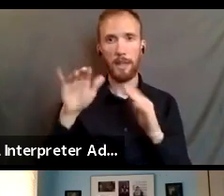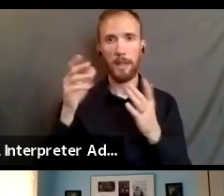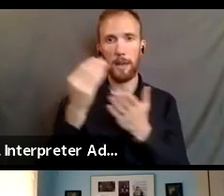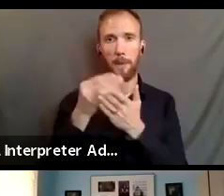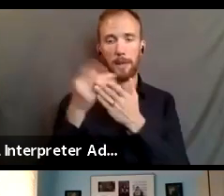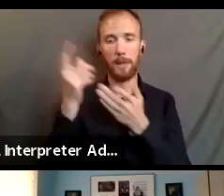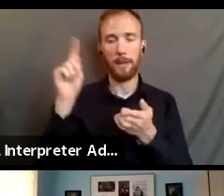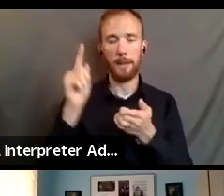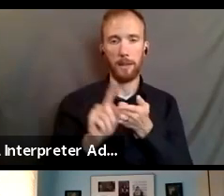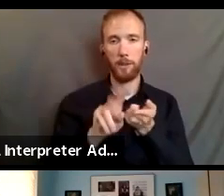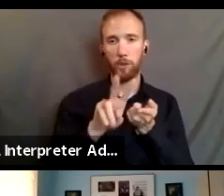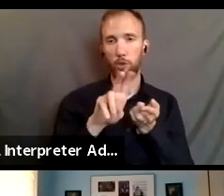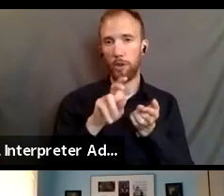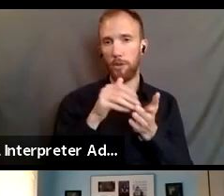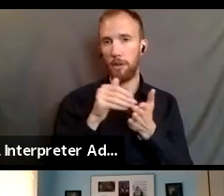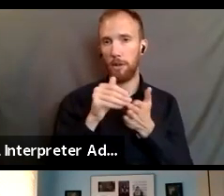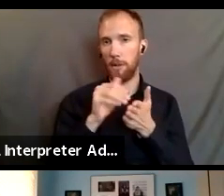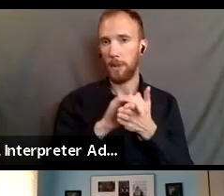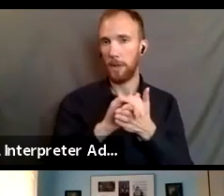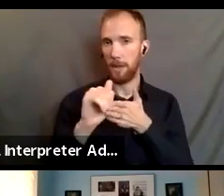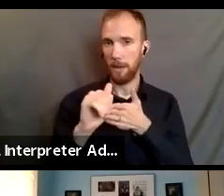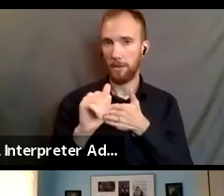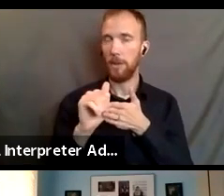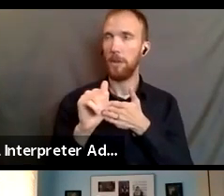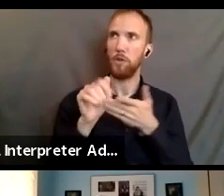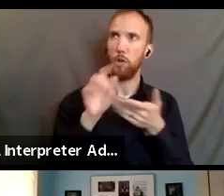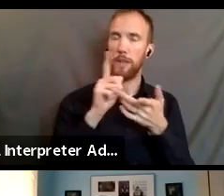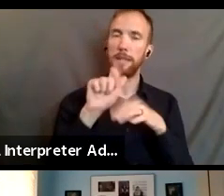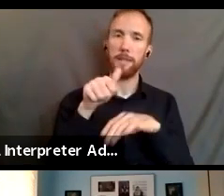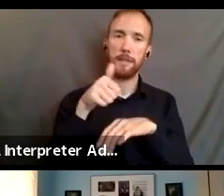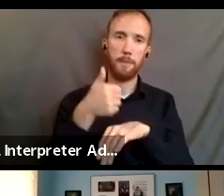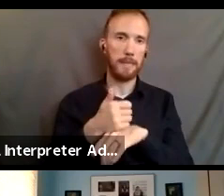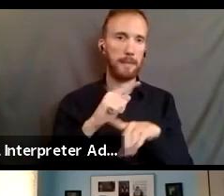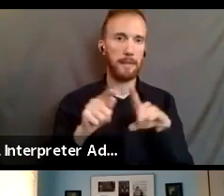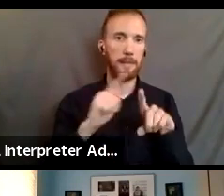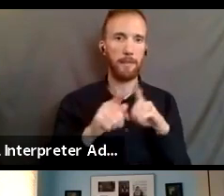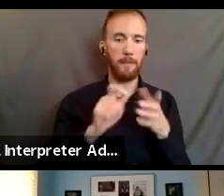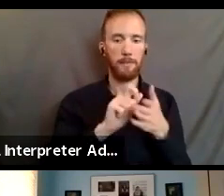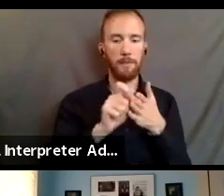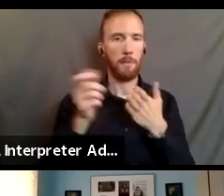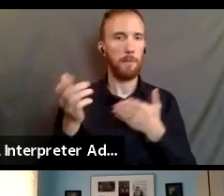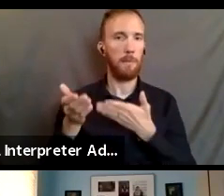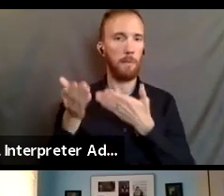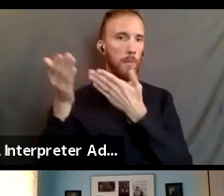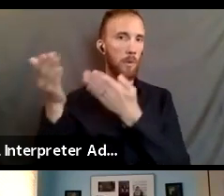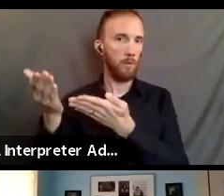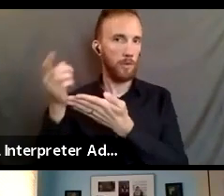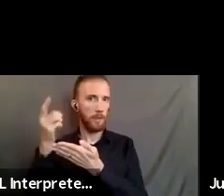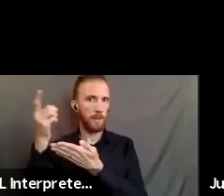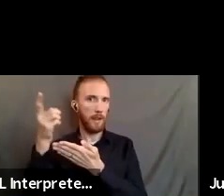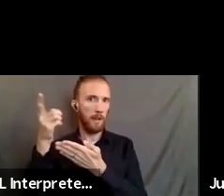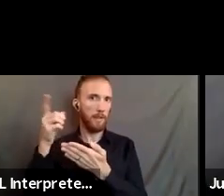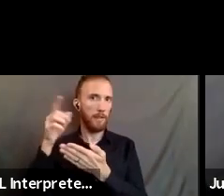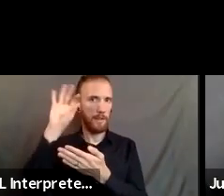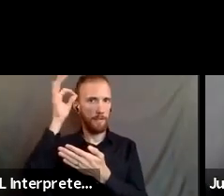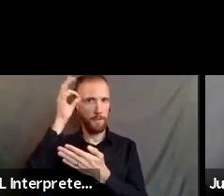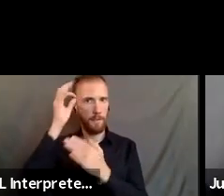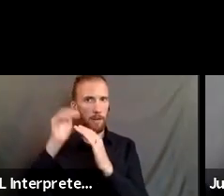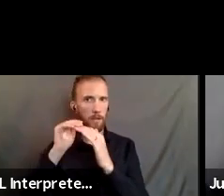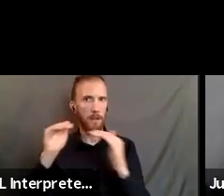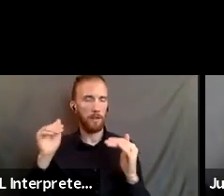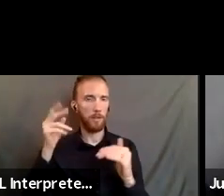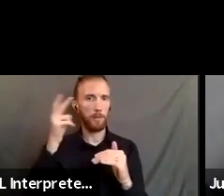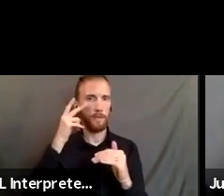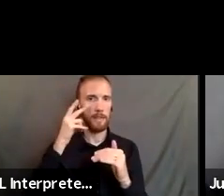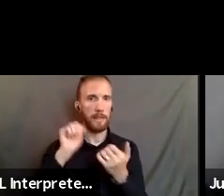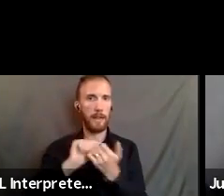200 million and so based on the proposals that are happening at the federal level being much much higher for k-12 than the cares dollars we've